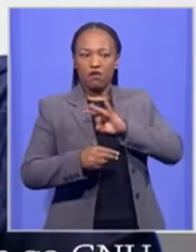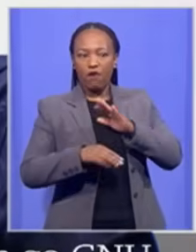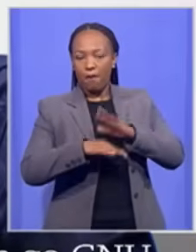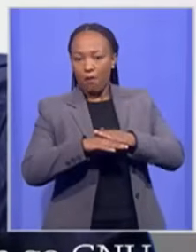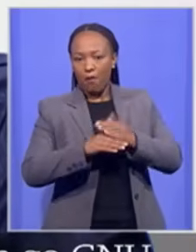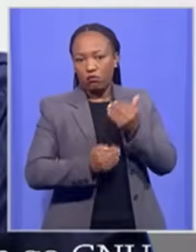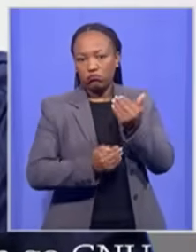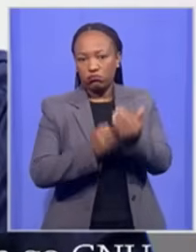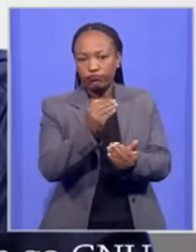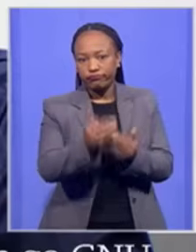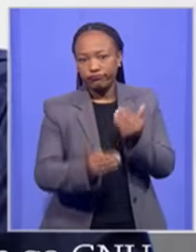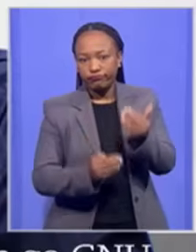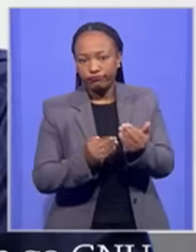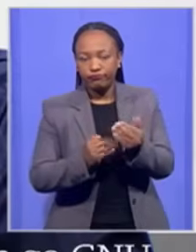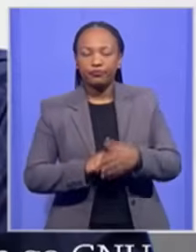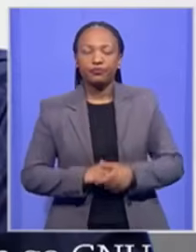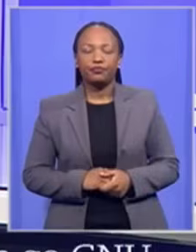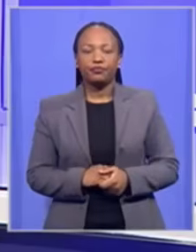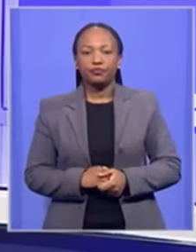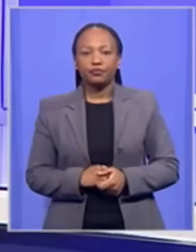processing.